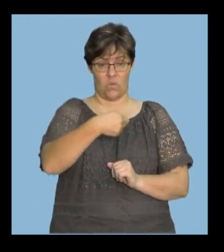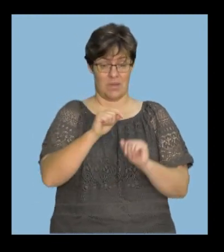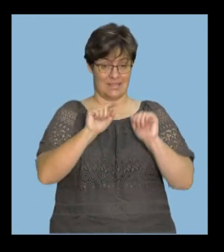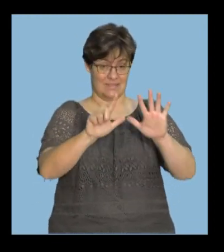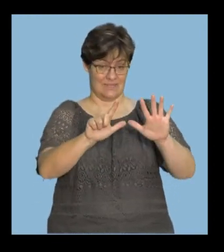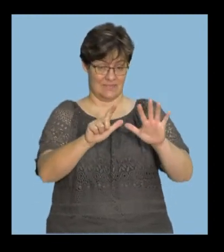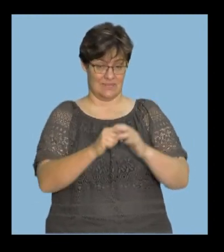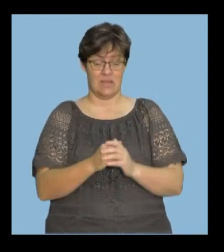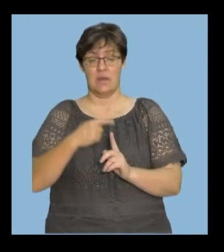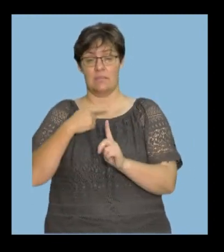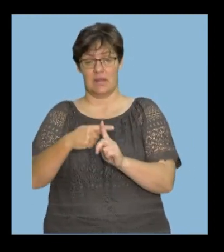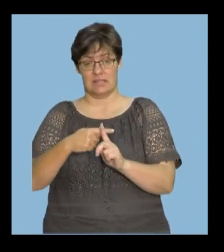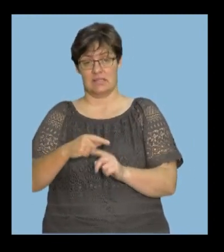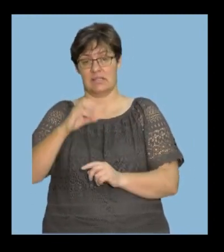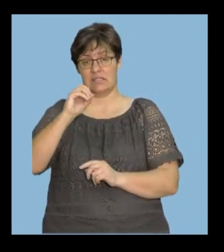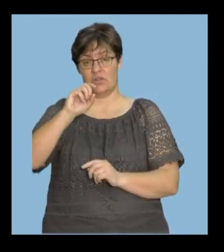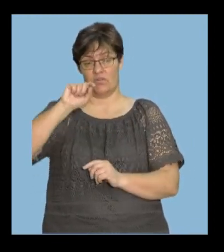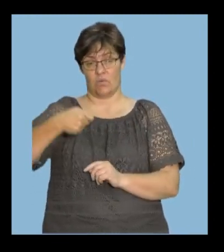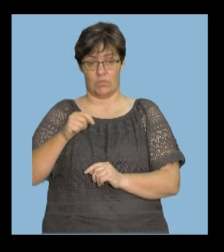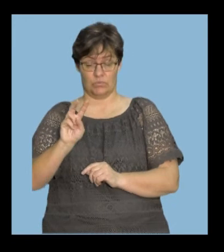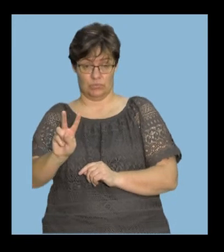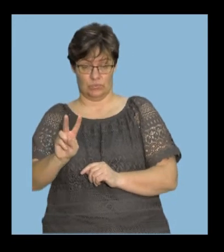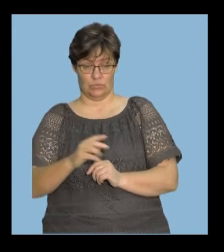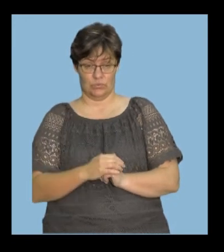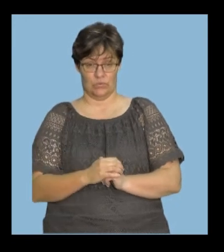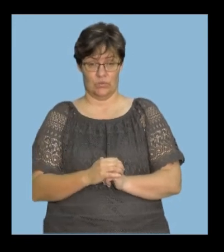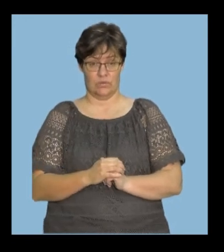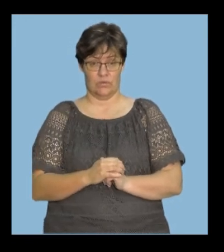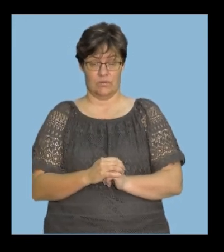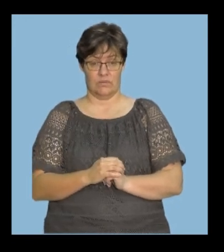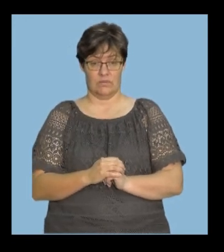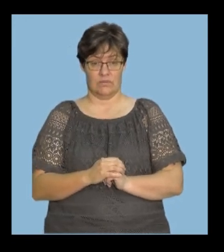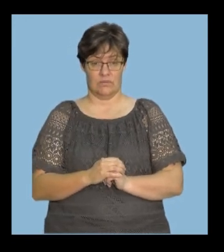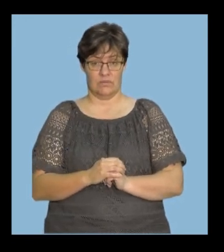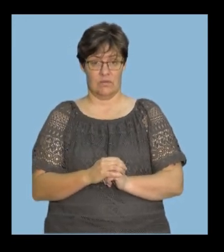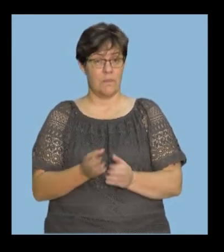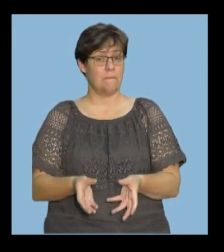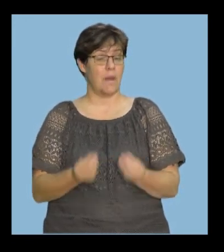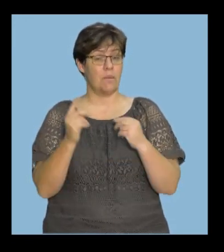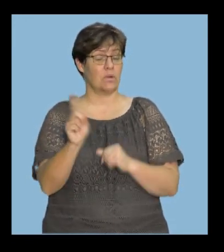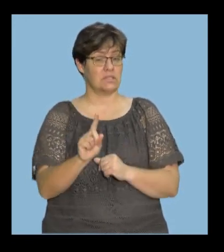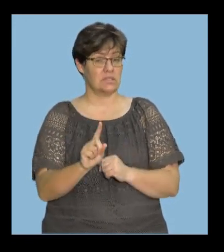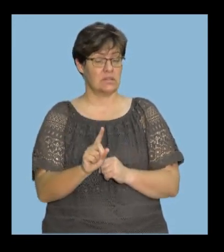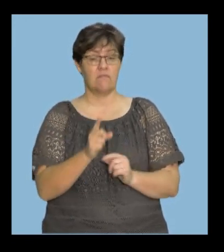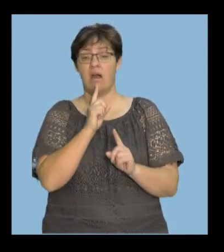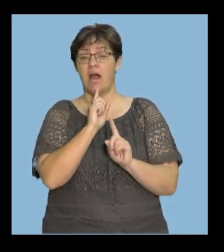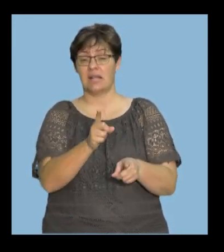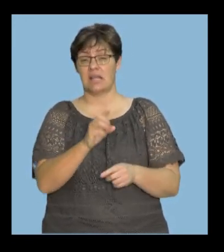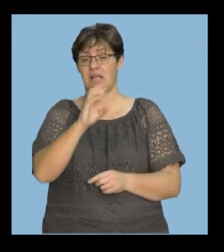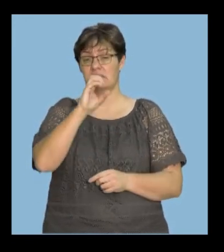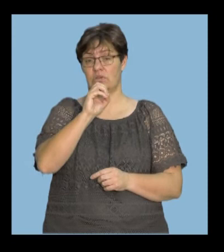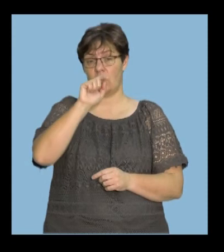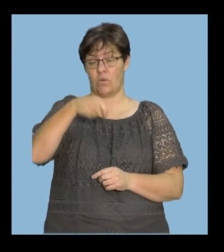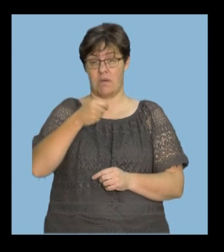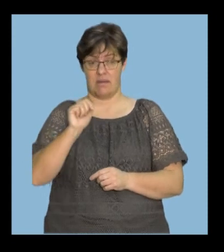that's 0,7 plus 0,2. And look what we get. We get